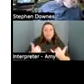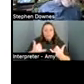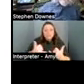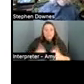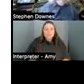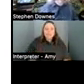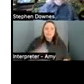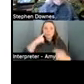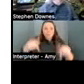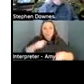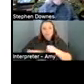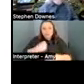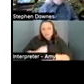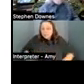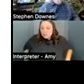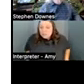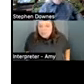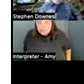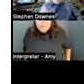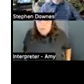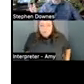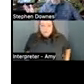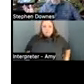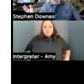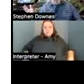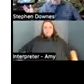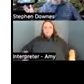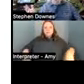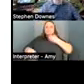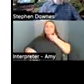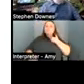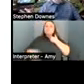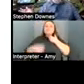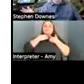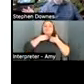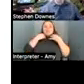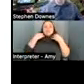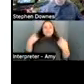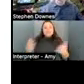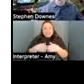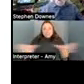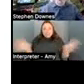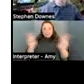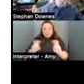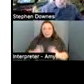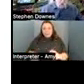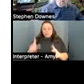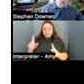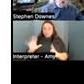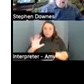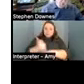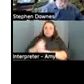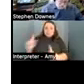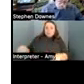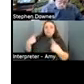this year um generative analytics have been actually around for a few years they've really